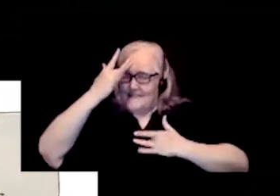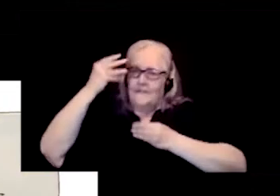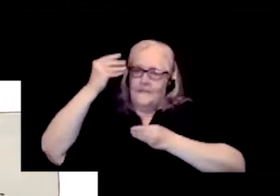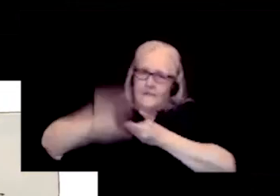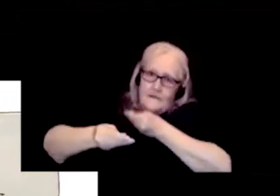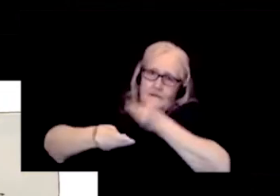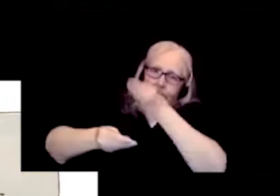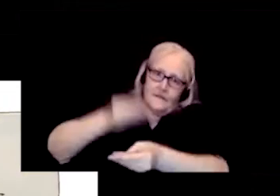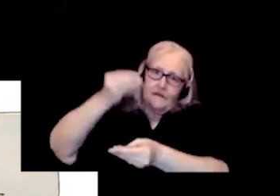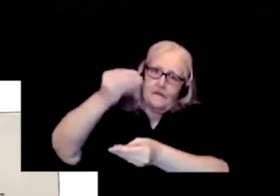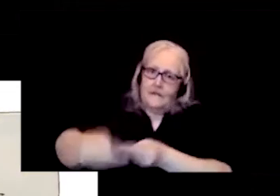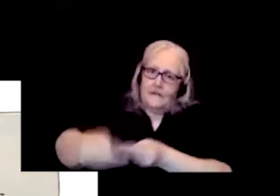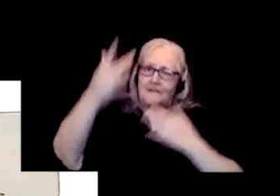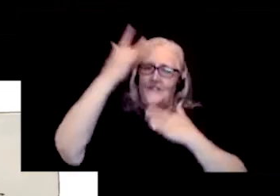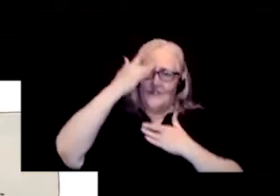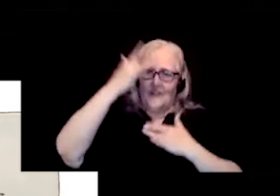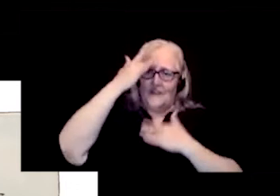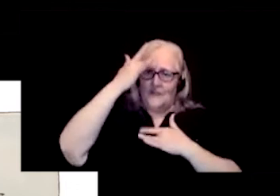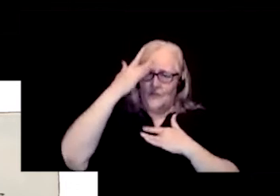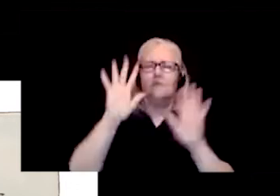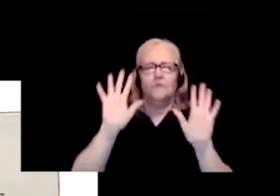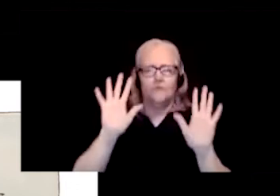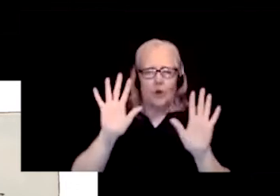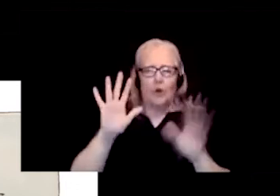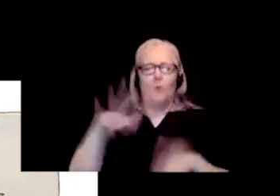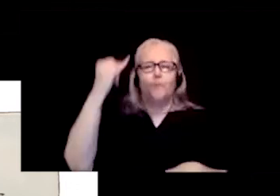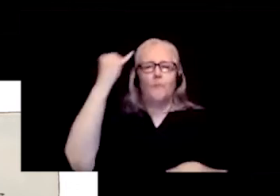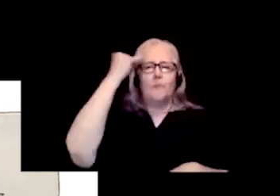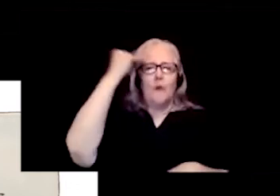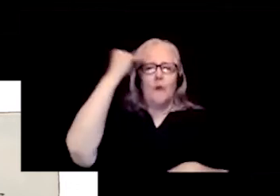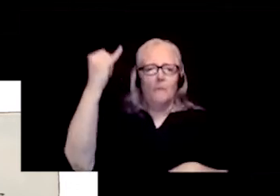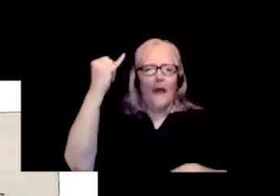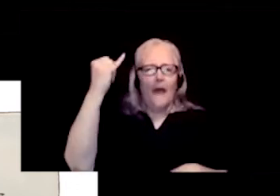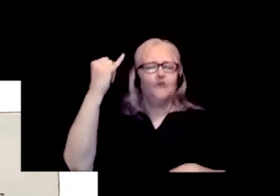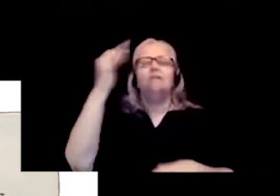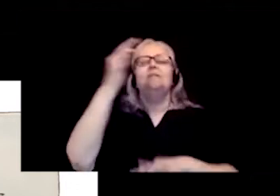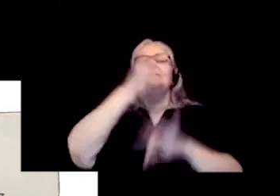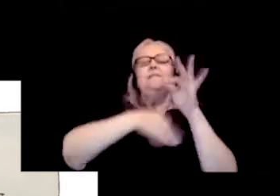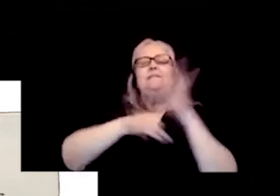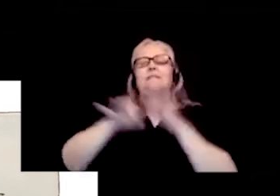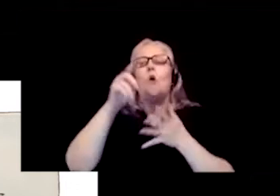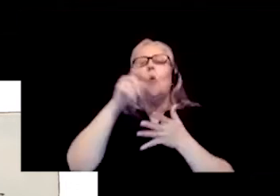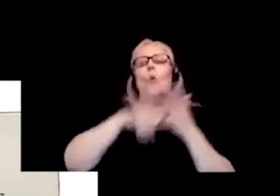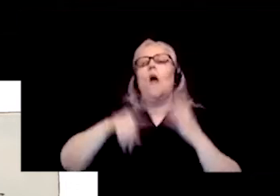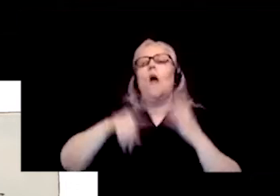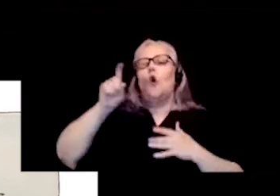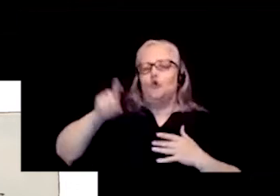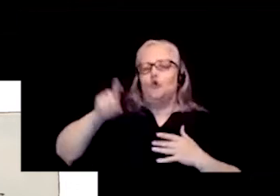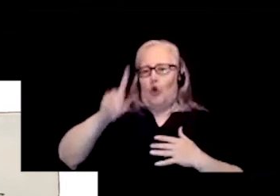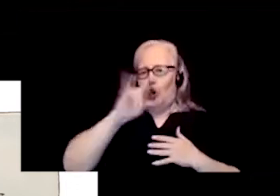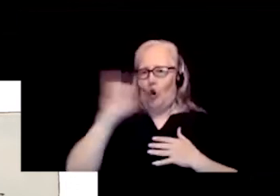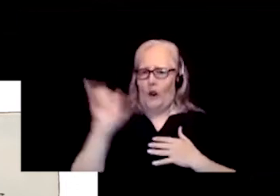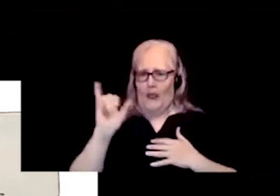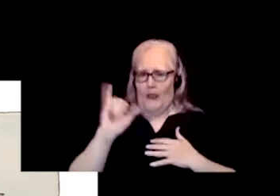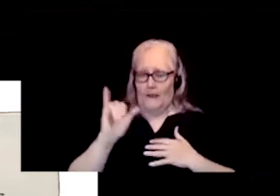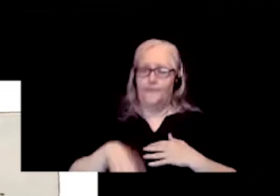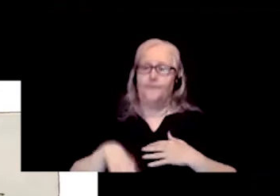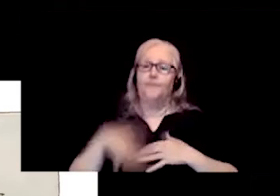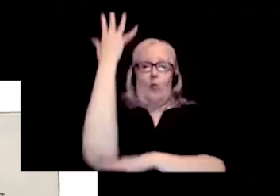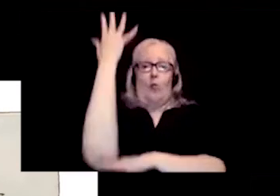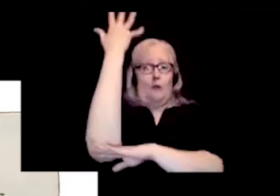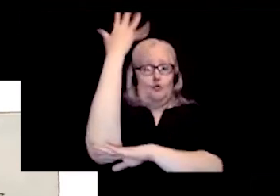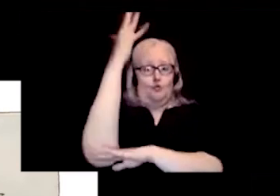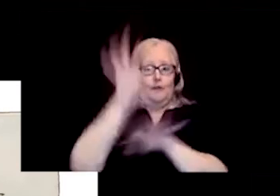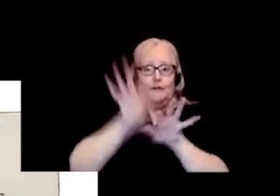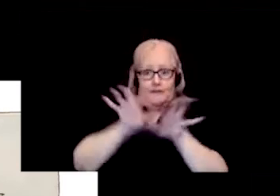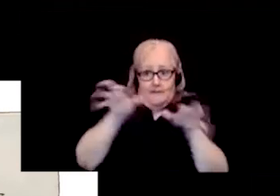Now I want you to imagine what could and should have been. You see, the roots of the tree, which